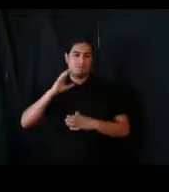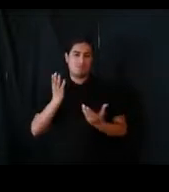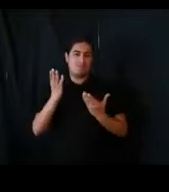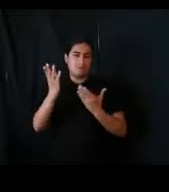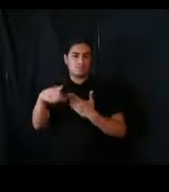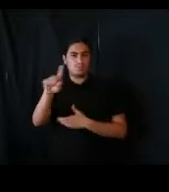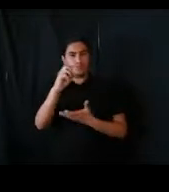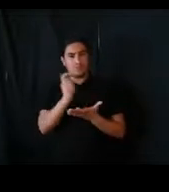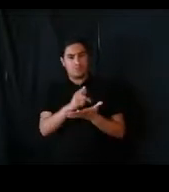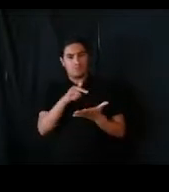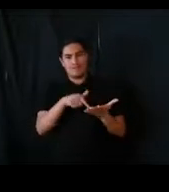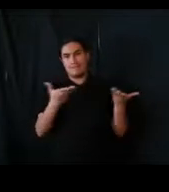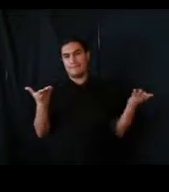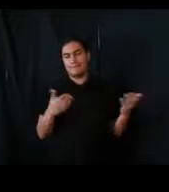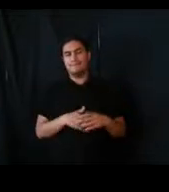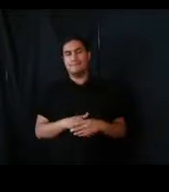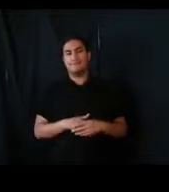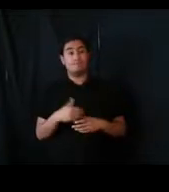questions